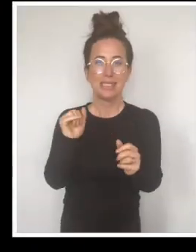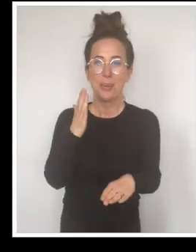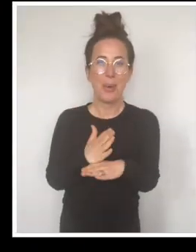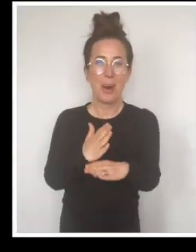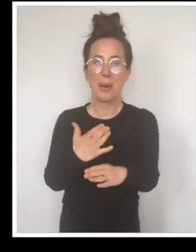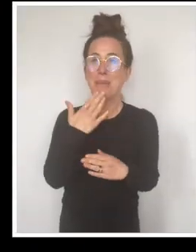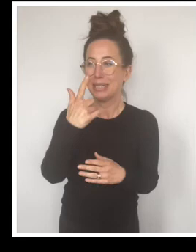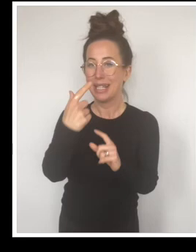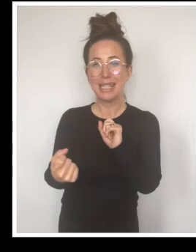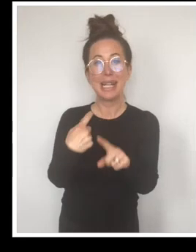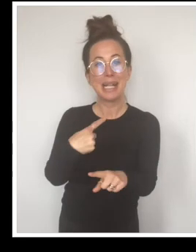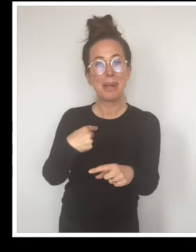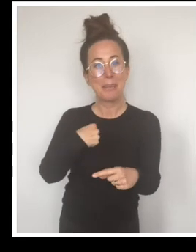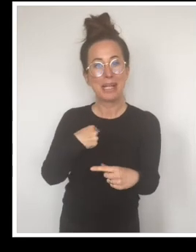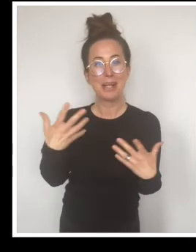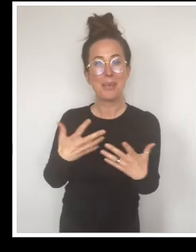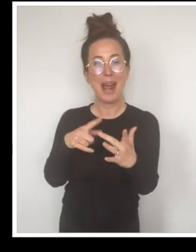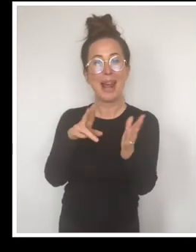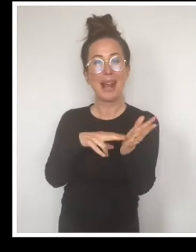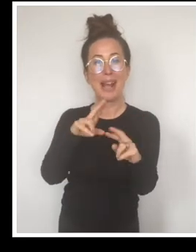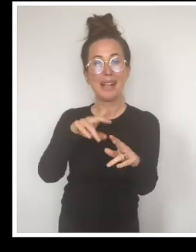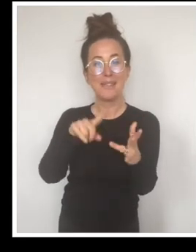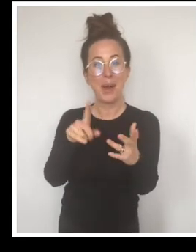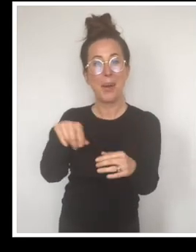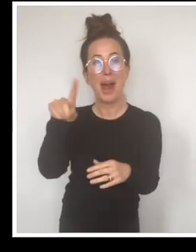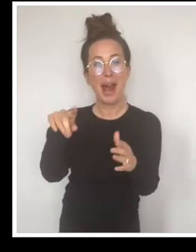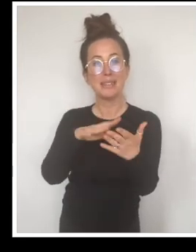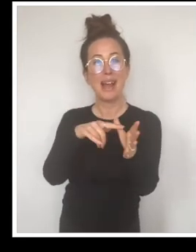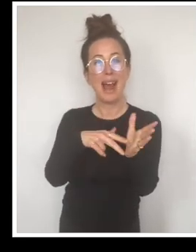I'd love to see your work. Please can you email in to